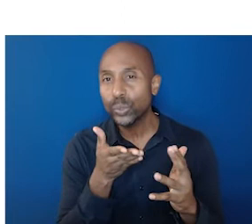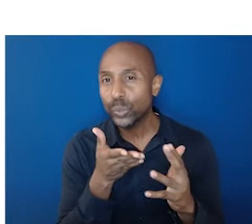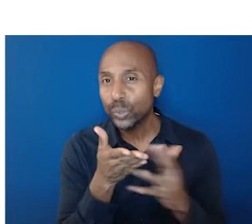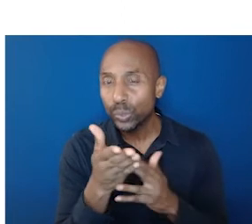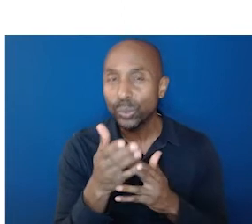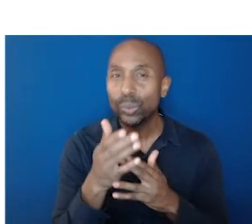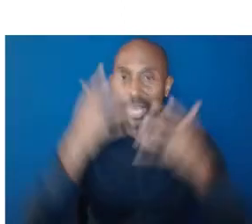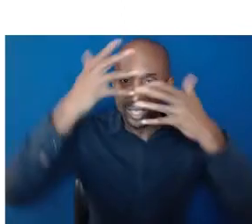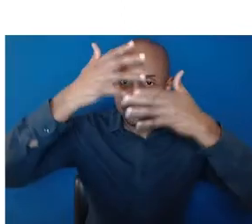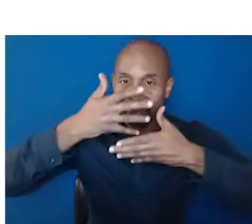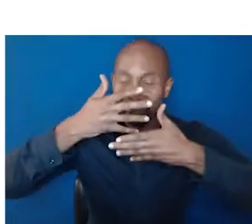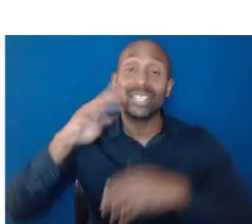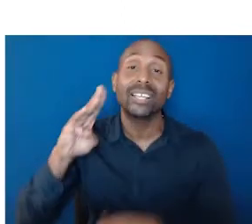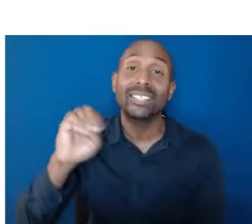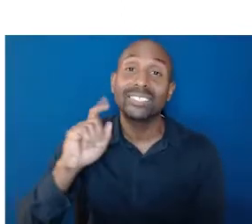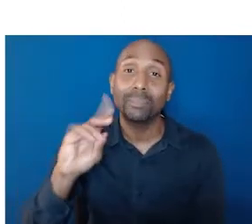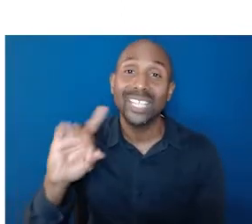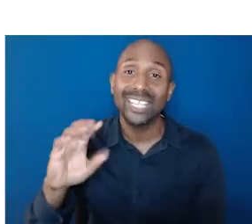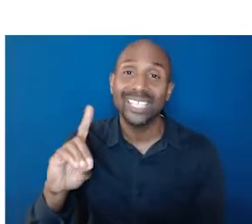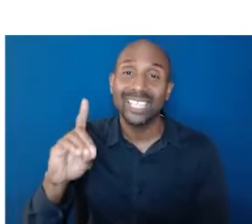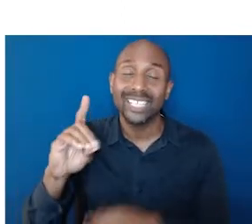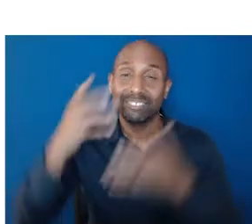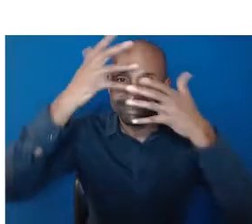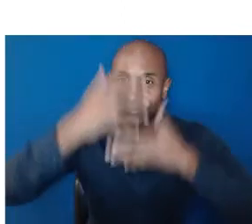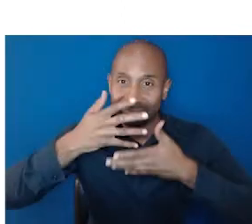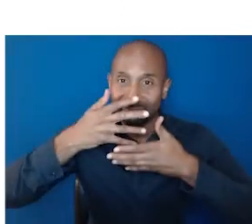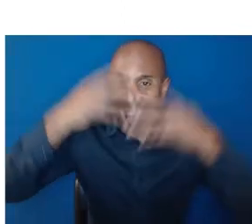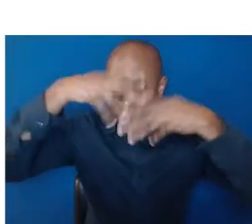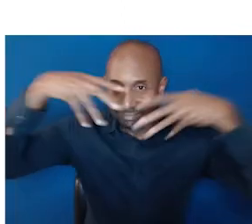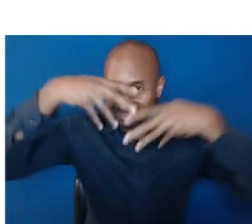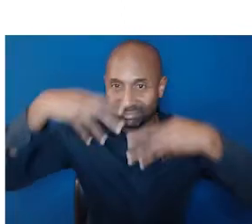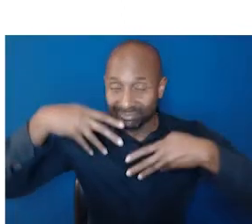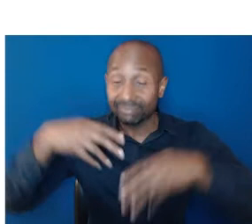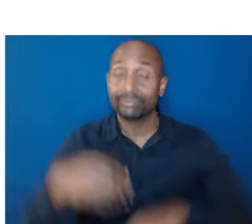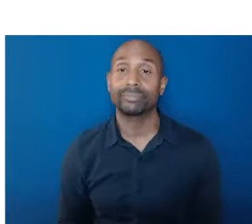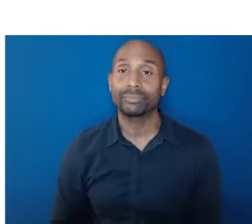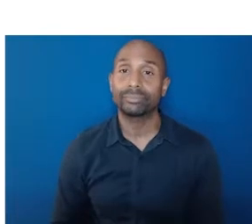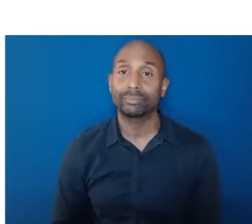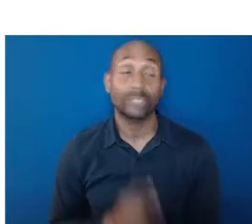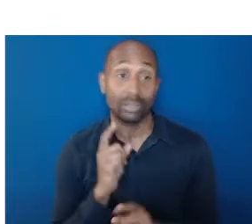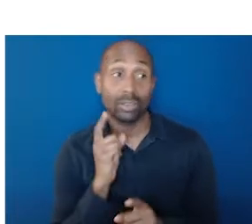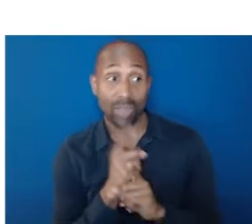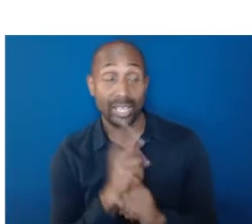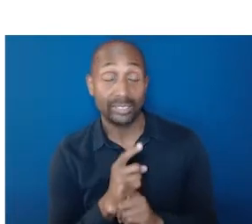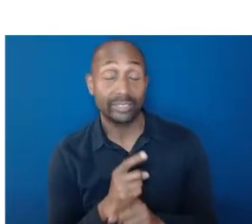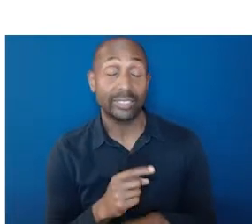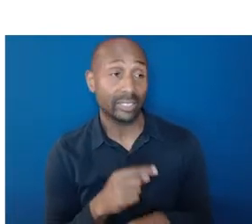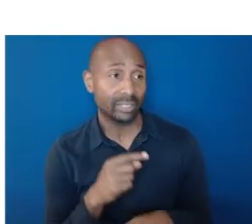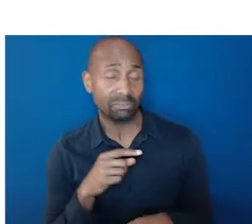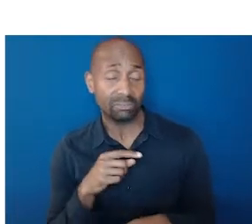beaded headdress. Were you thinking a little bit about that? I was thinking in a lot of ways. It is